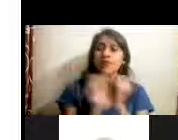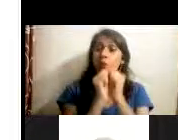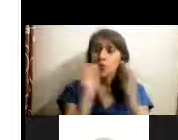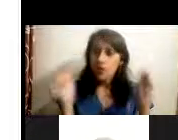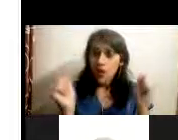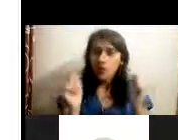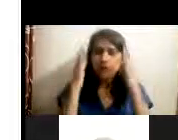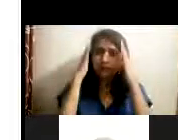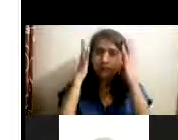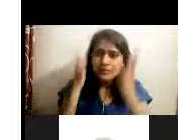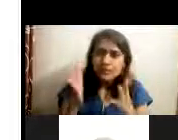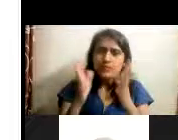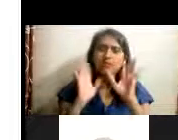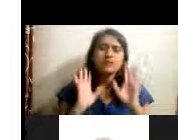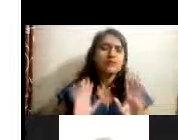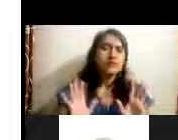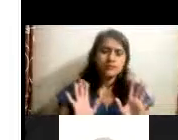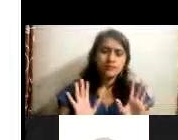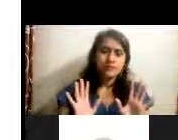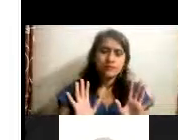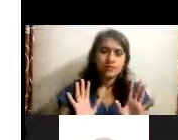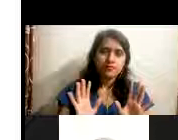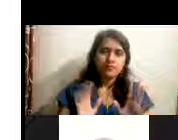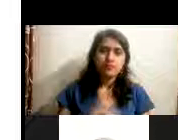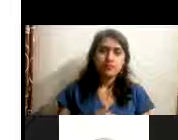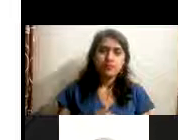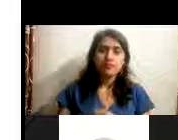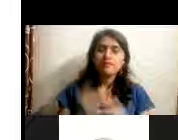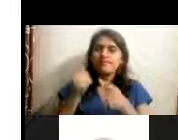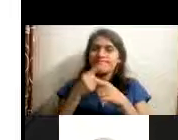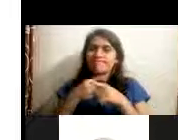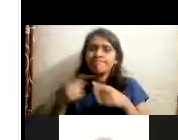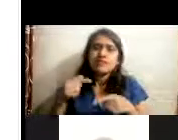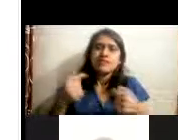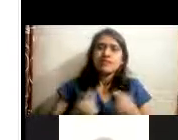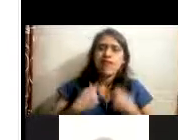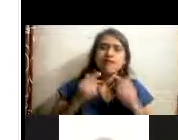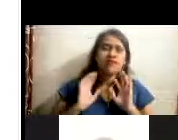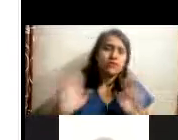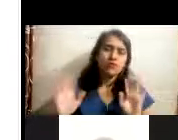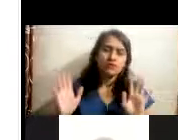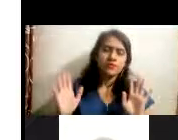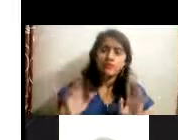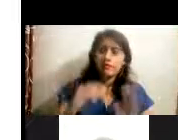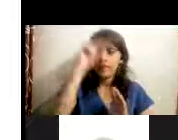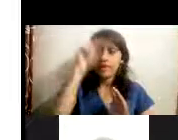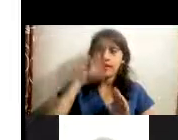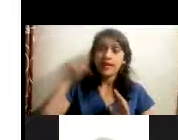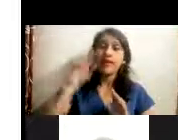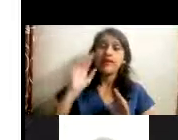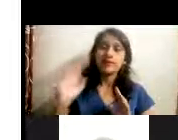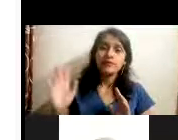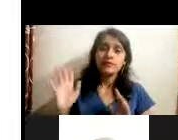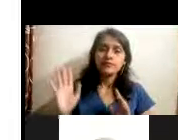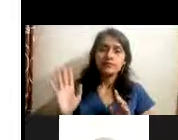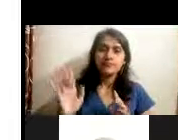burdening them with out-of-pocket expenses. So that is very important, and India has signed